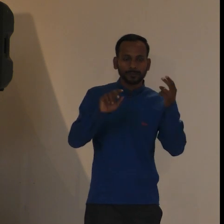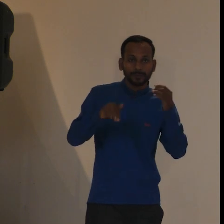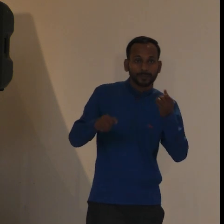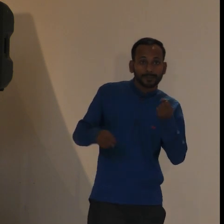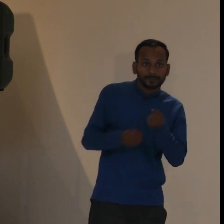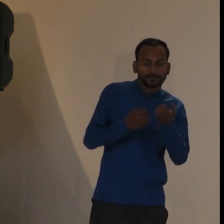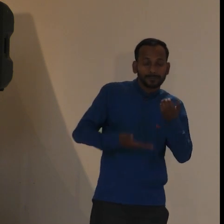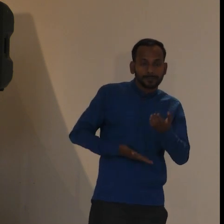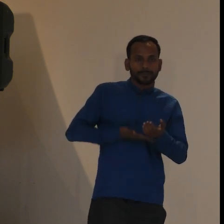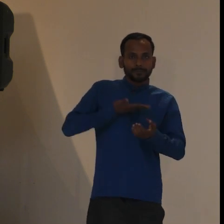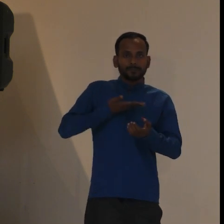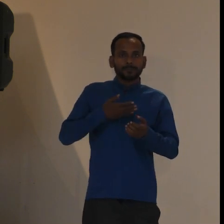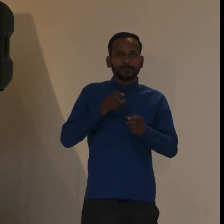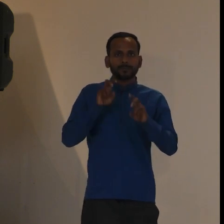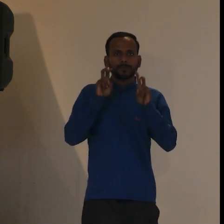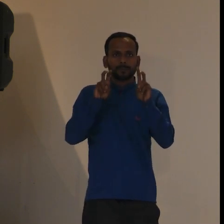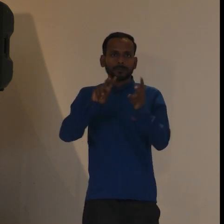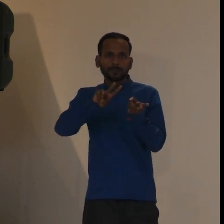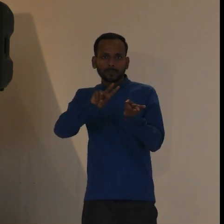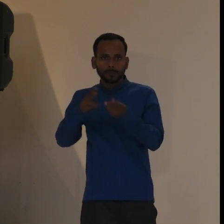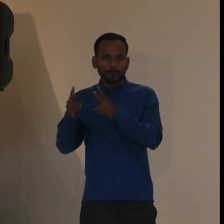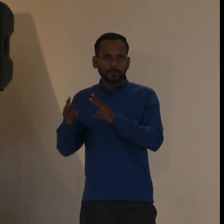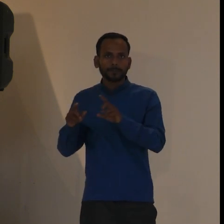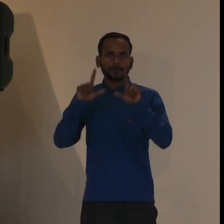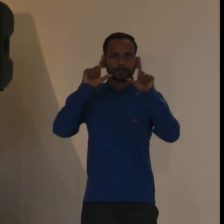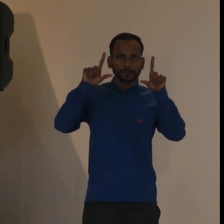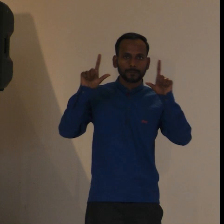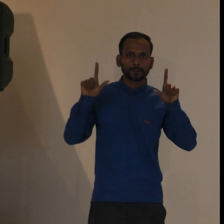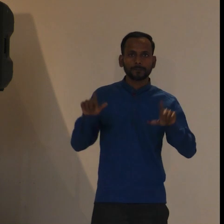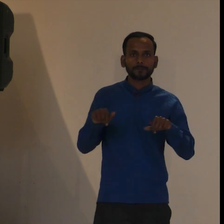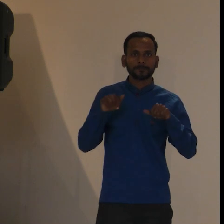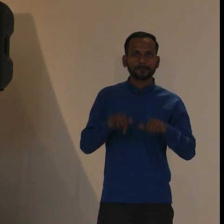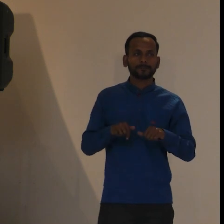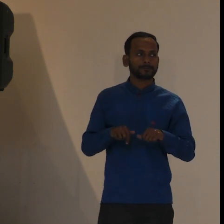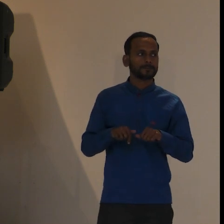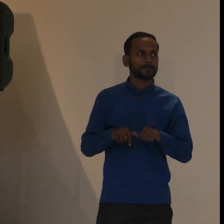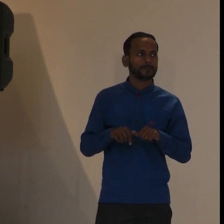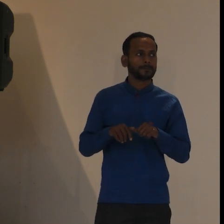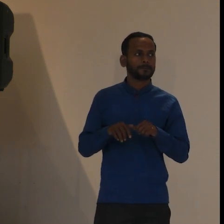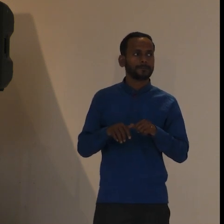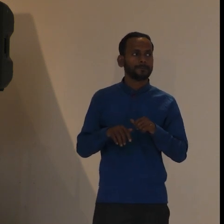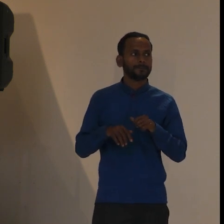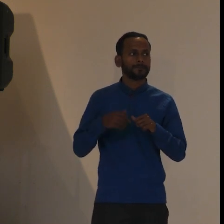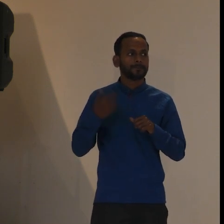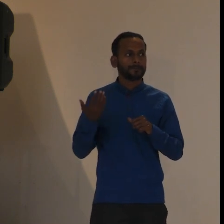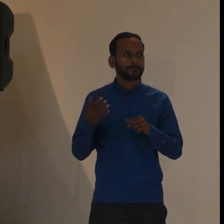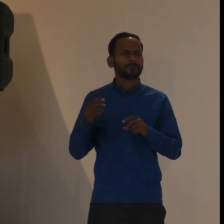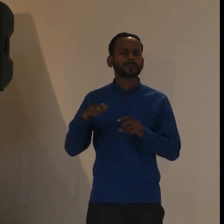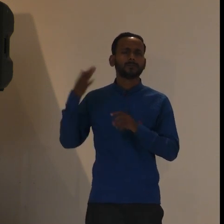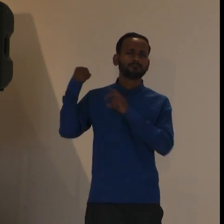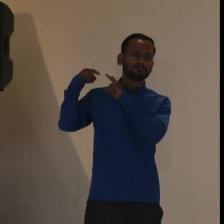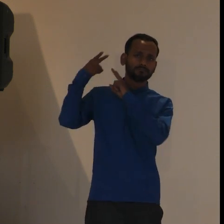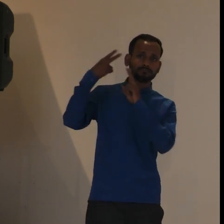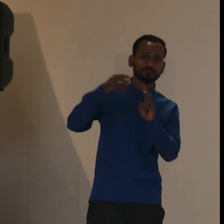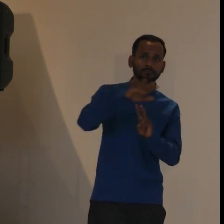was for that audience, for what it was intended for. Unfortunately, I must say that that did work without getting into